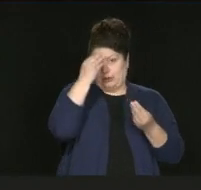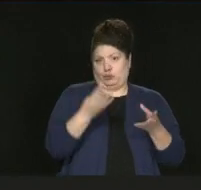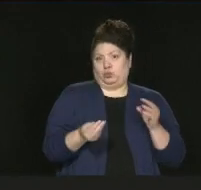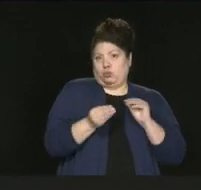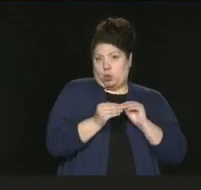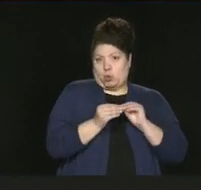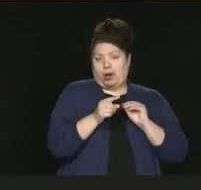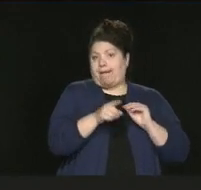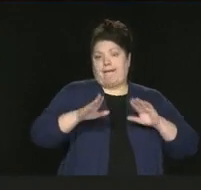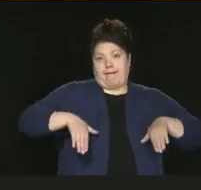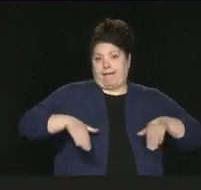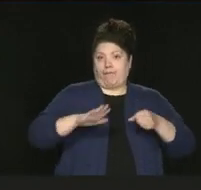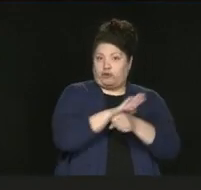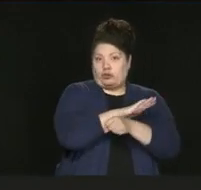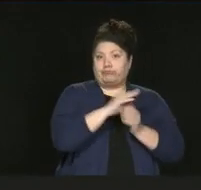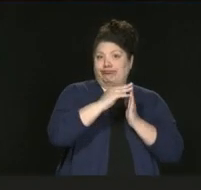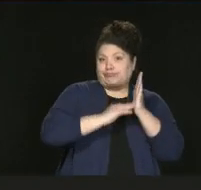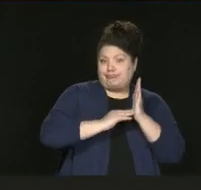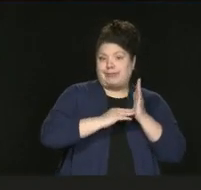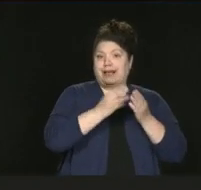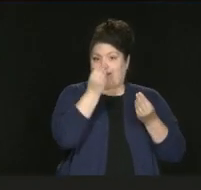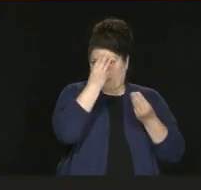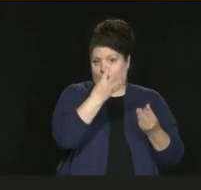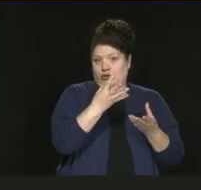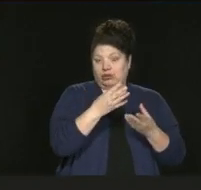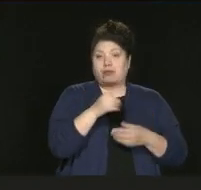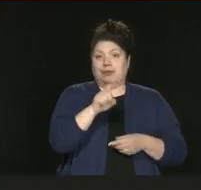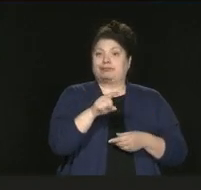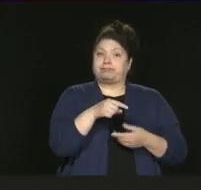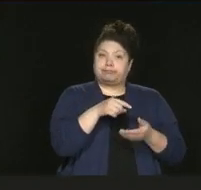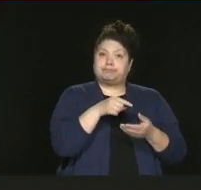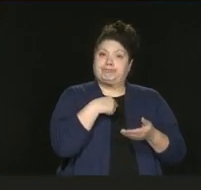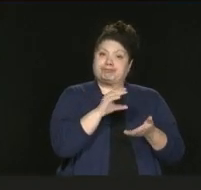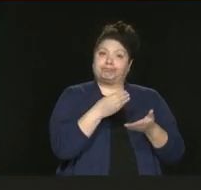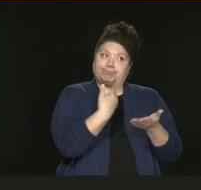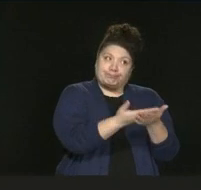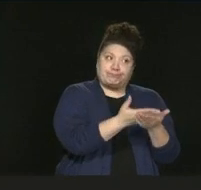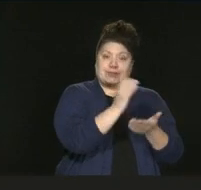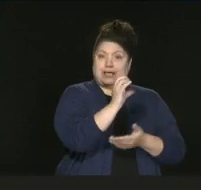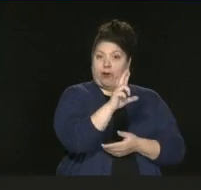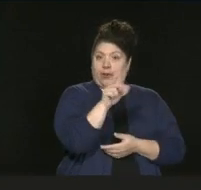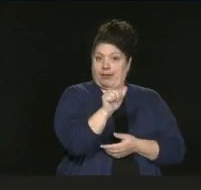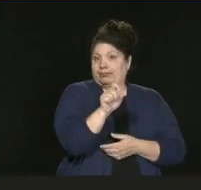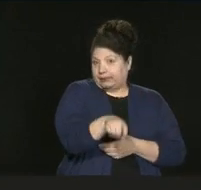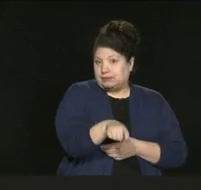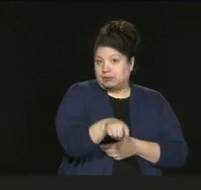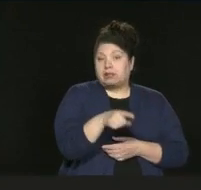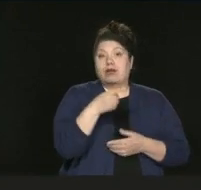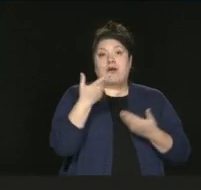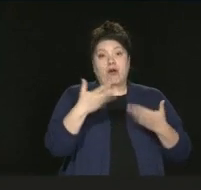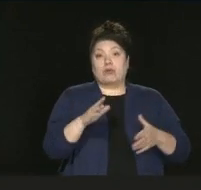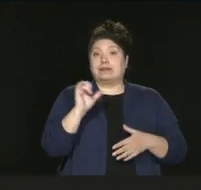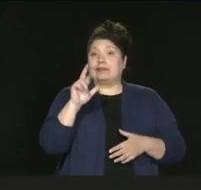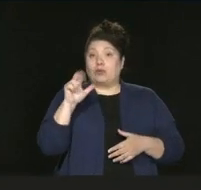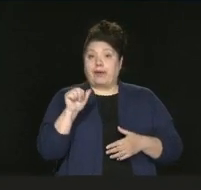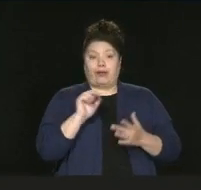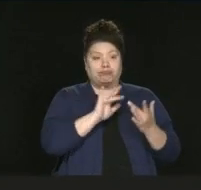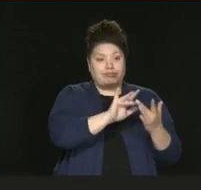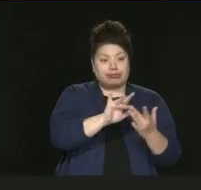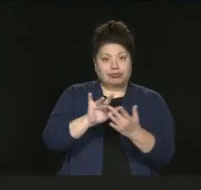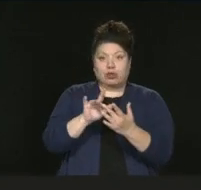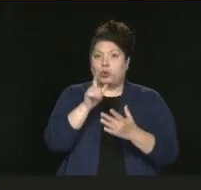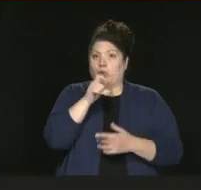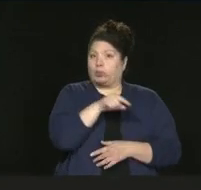rather. The agency has already been in touch with those businesses as to the future evolutions of